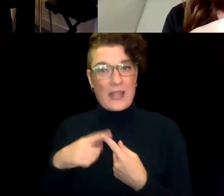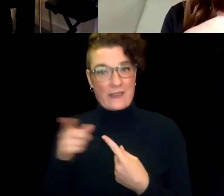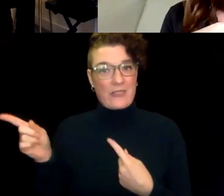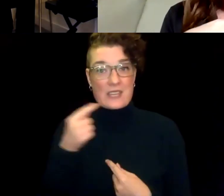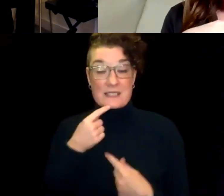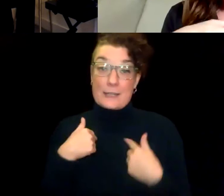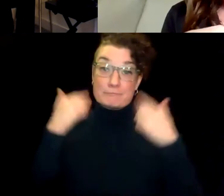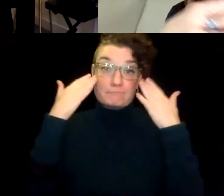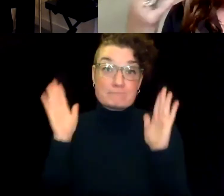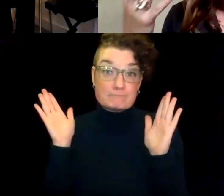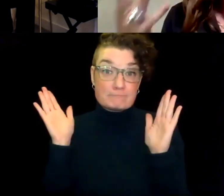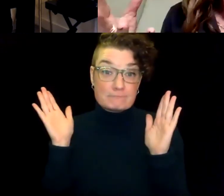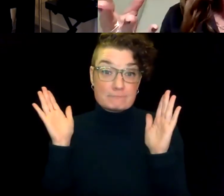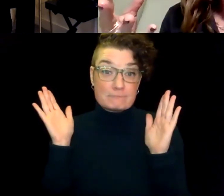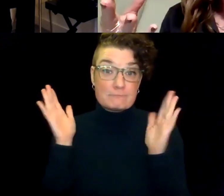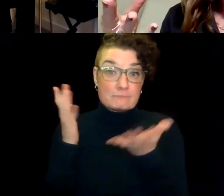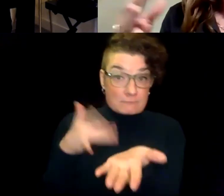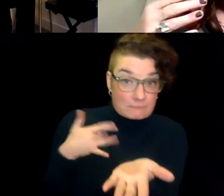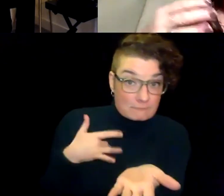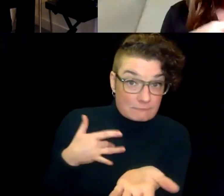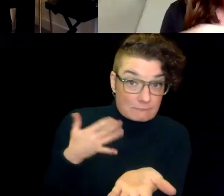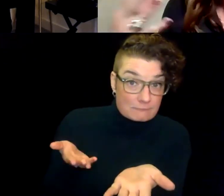don't know, what do you think?